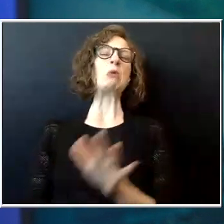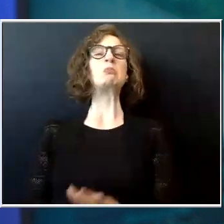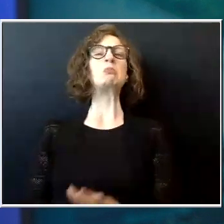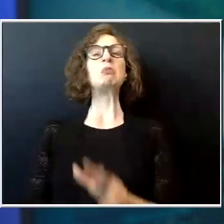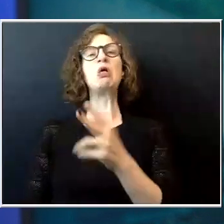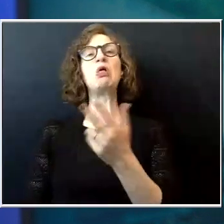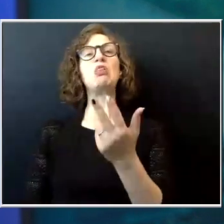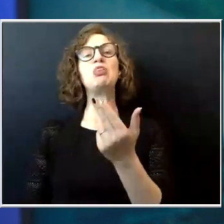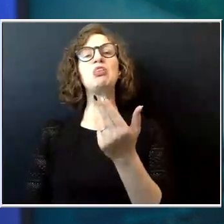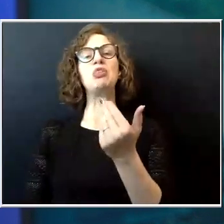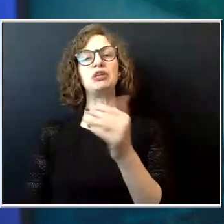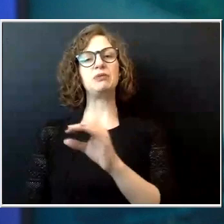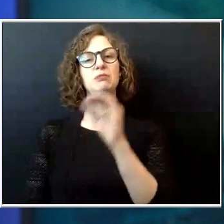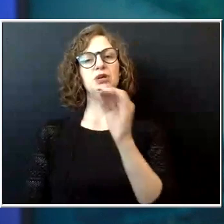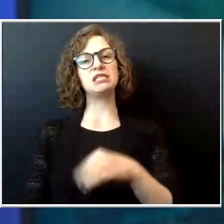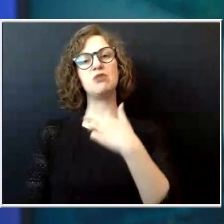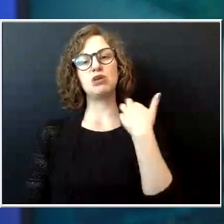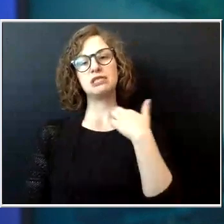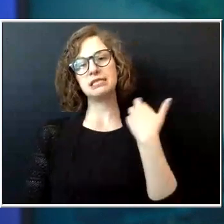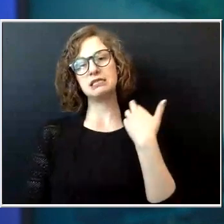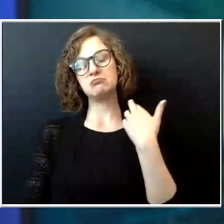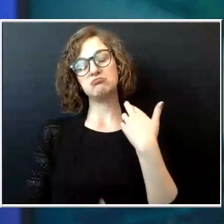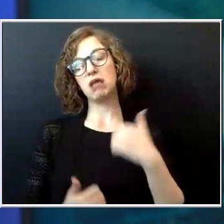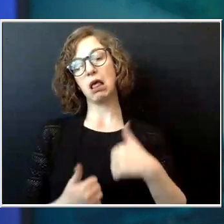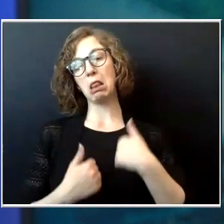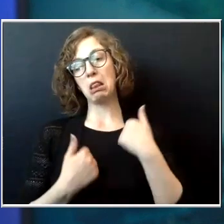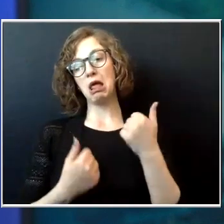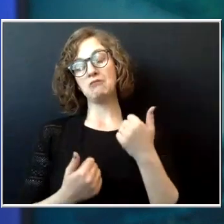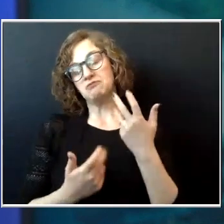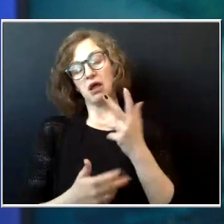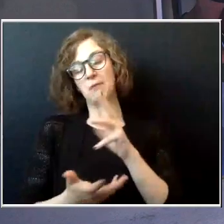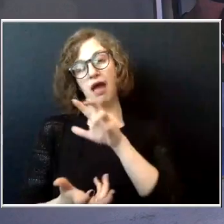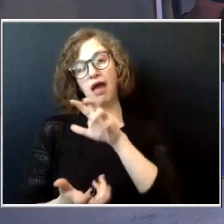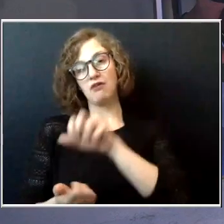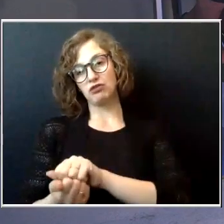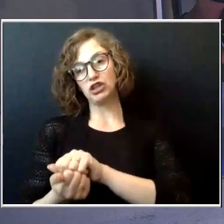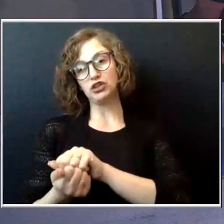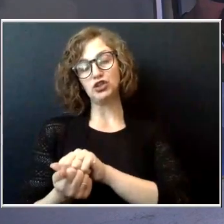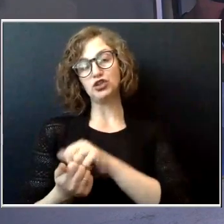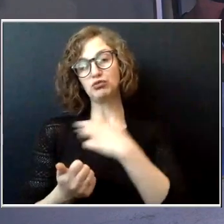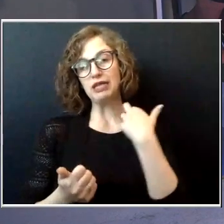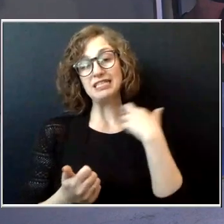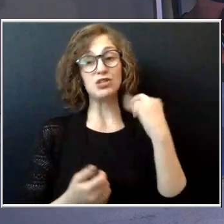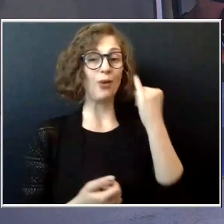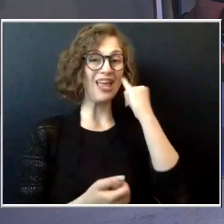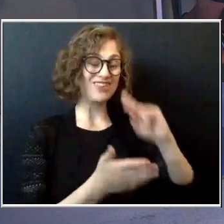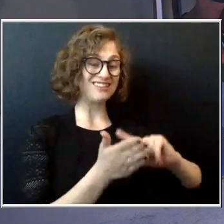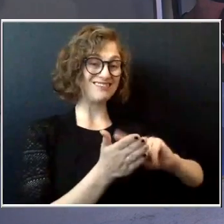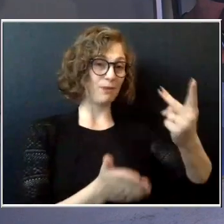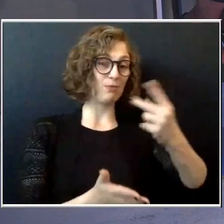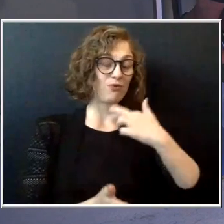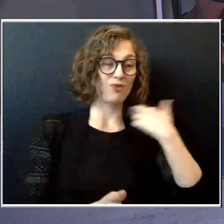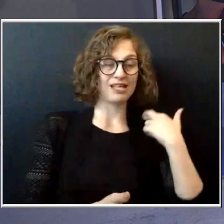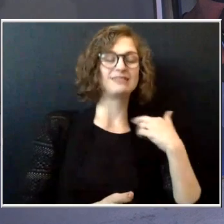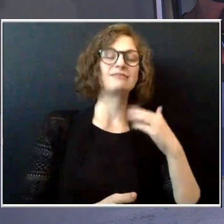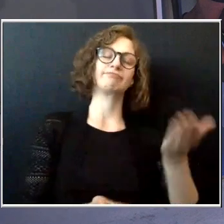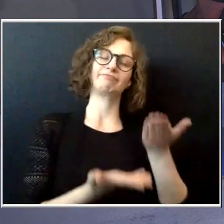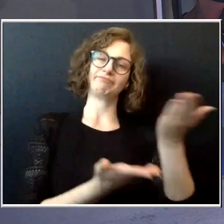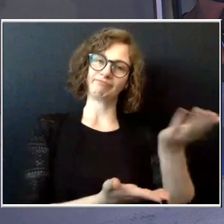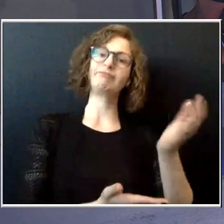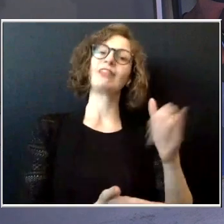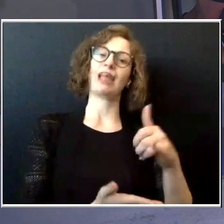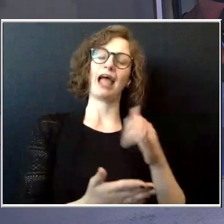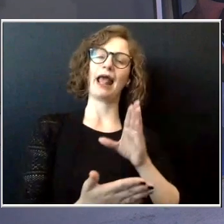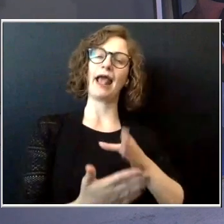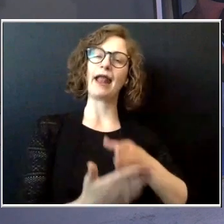So anything double that, we would consider these medications for. So how does someone know if they are at that high risk for breast cancer? There